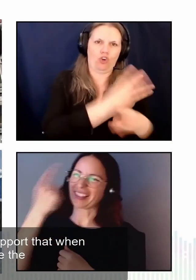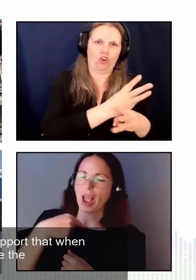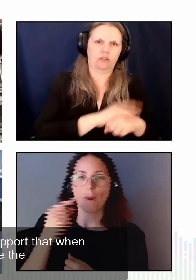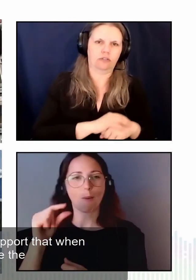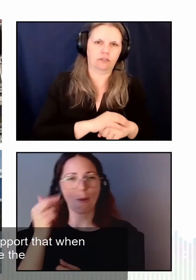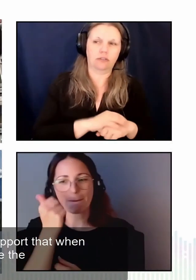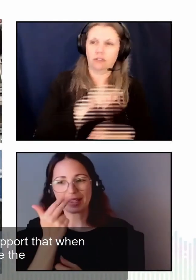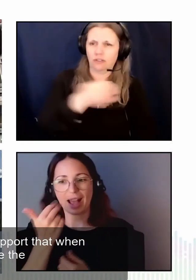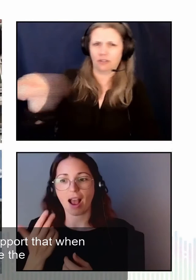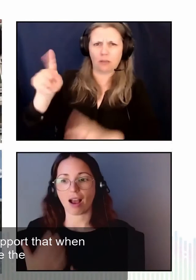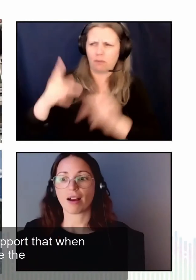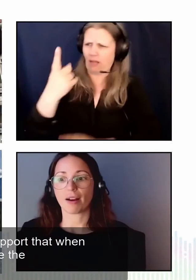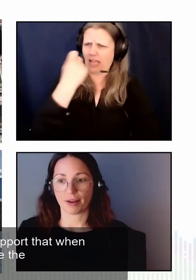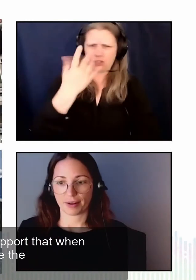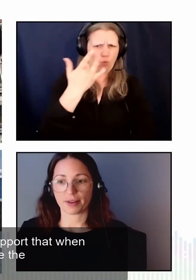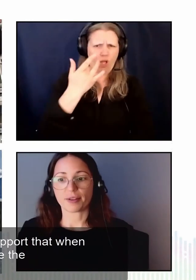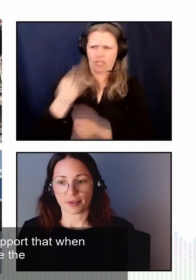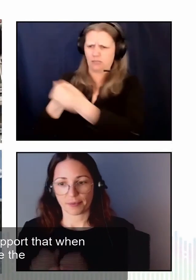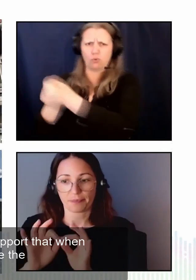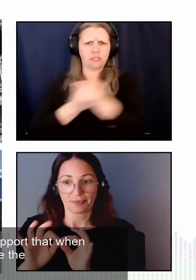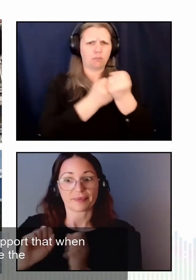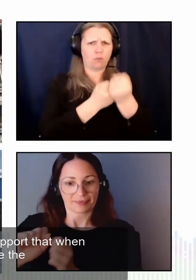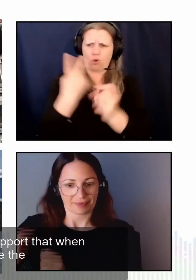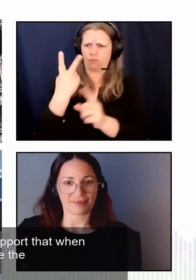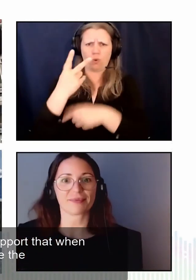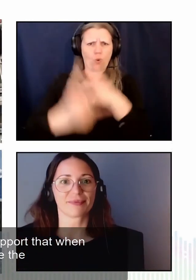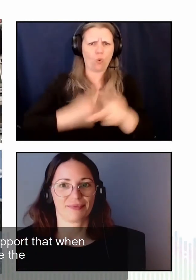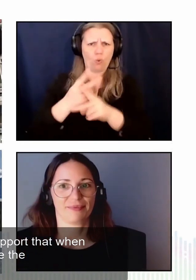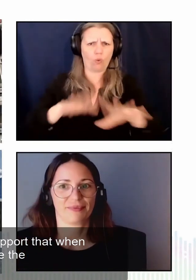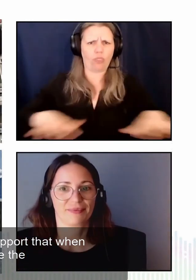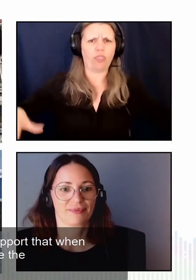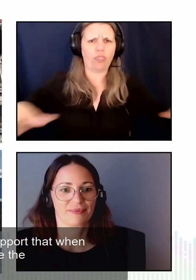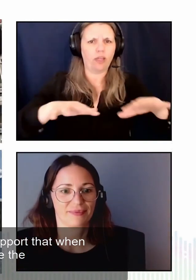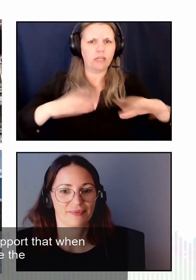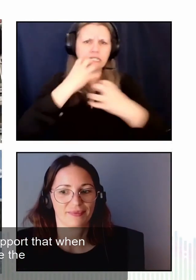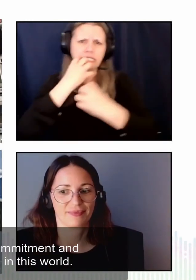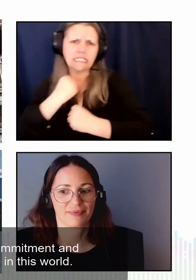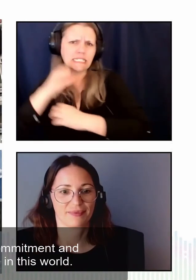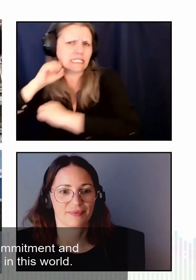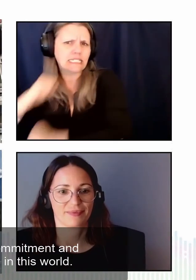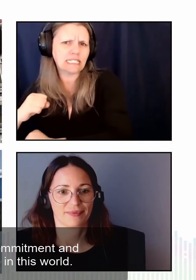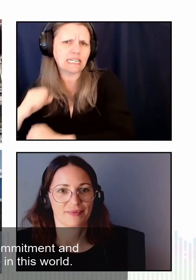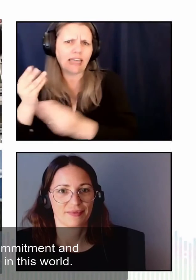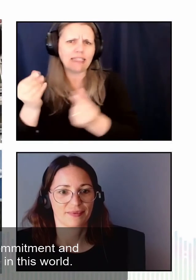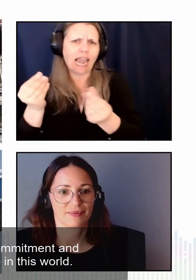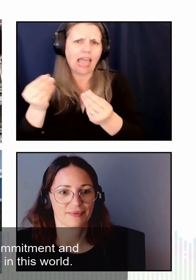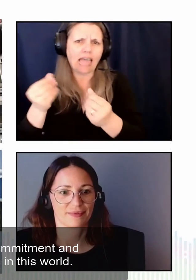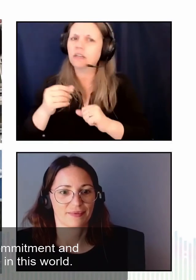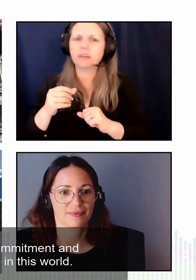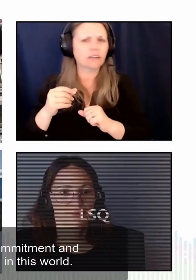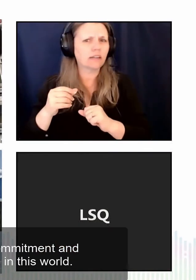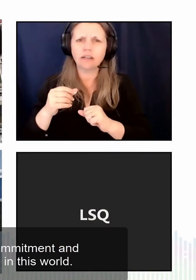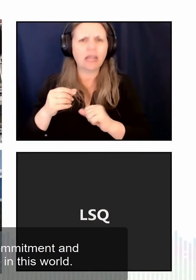How can you support that when you talk about being on the land? I don't see the difference. It takes courage.